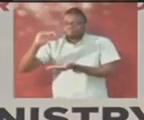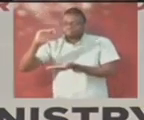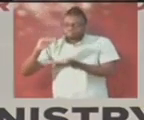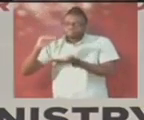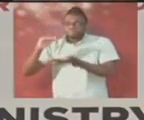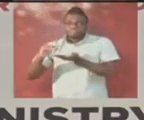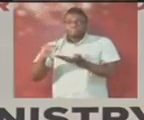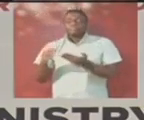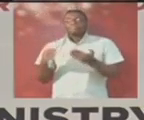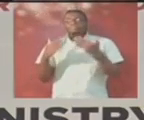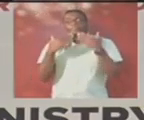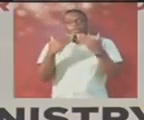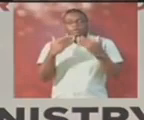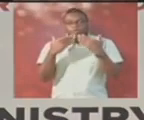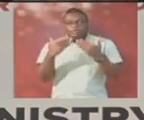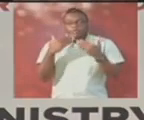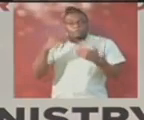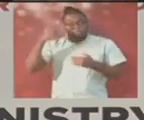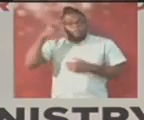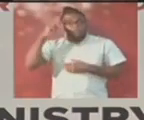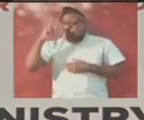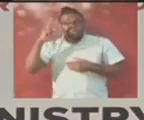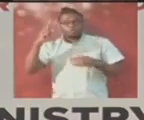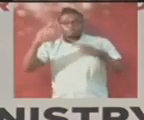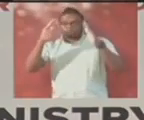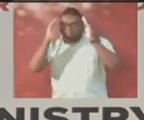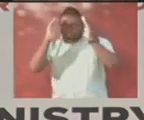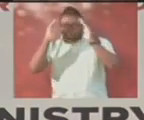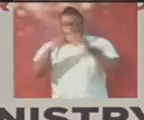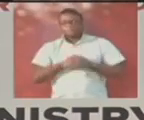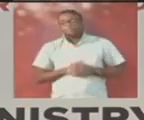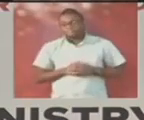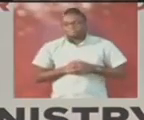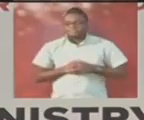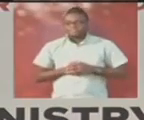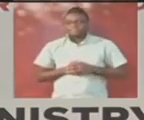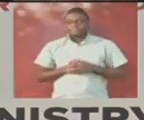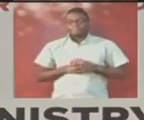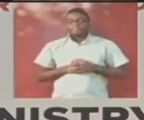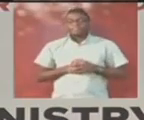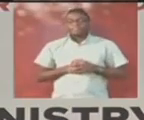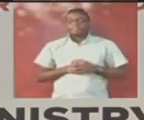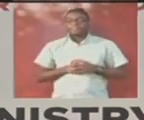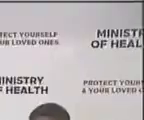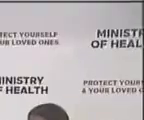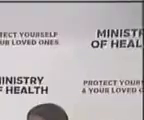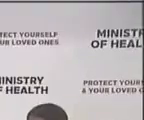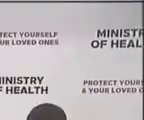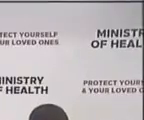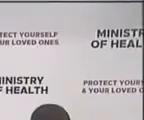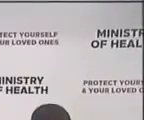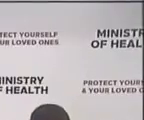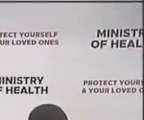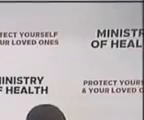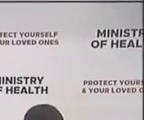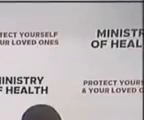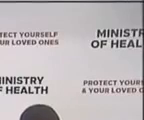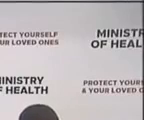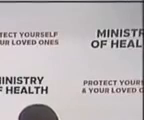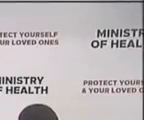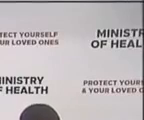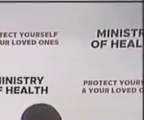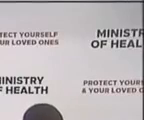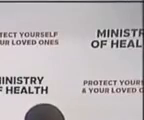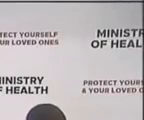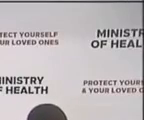so much for your continued attention this morning at our conference. And thank you, Dr. Richards,